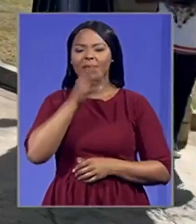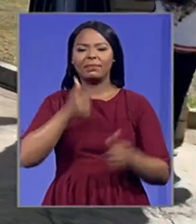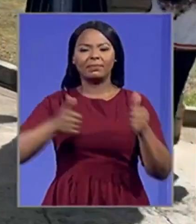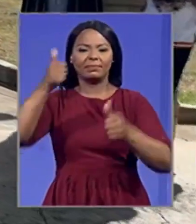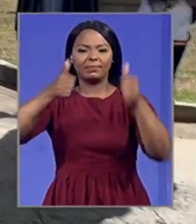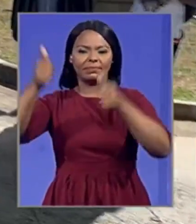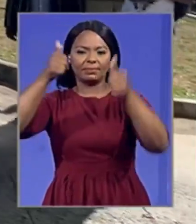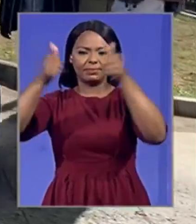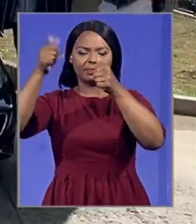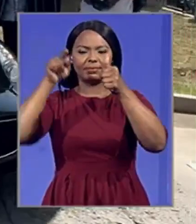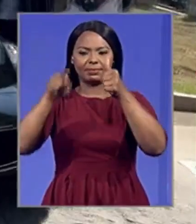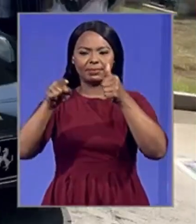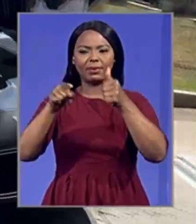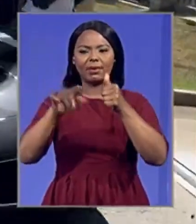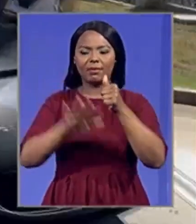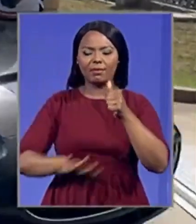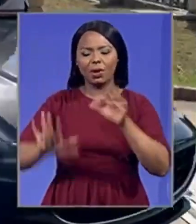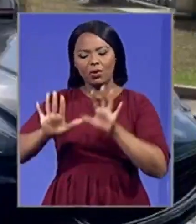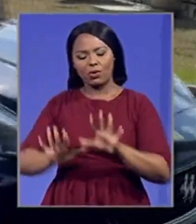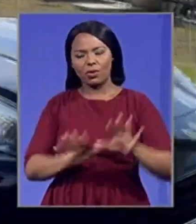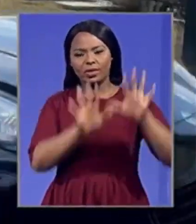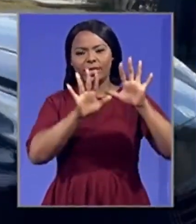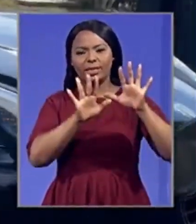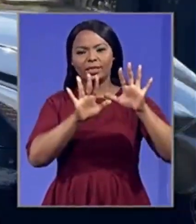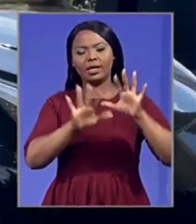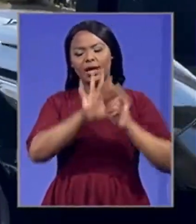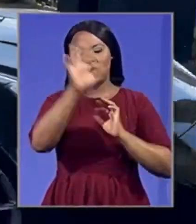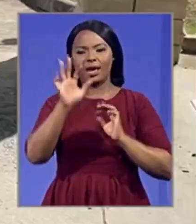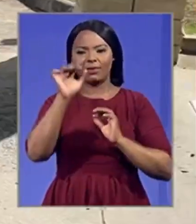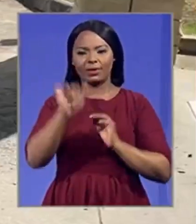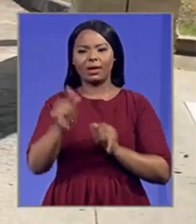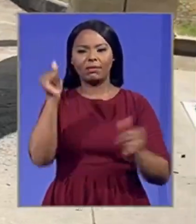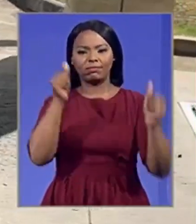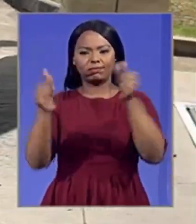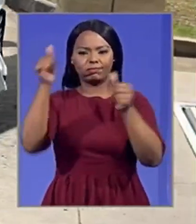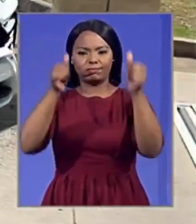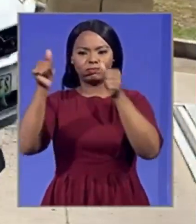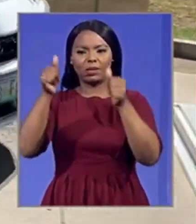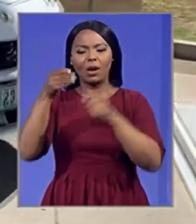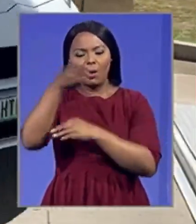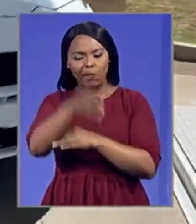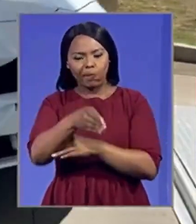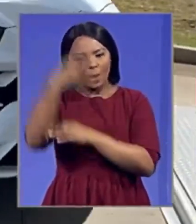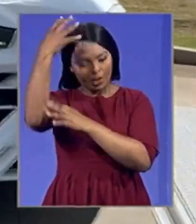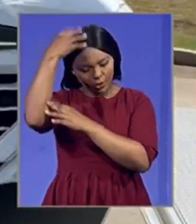haholo boramatsete kontinenteng ya Afrika ba phahameng ho hlahanang ya